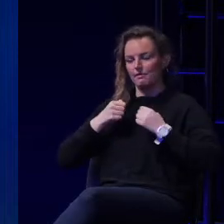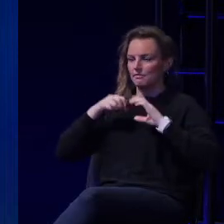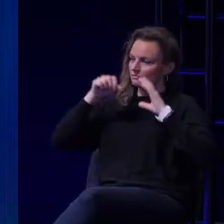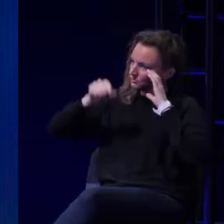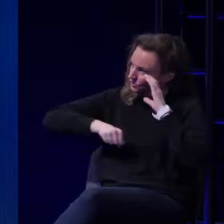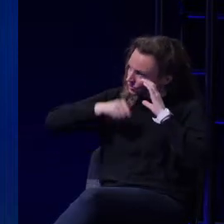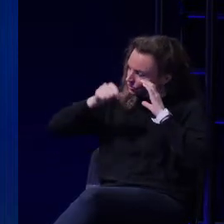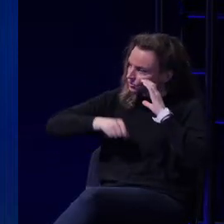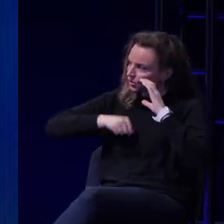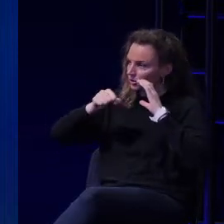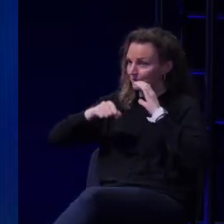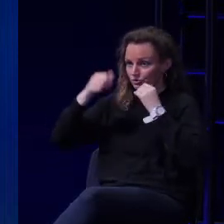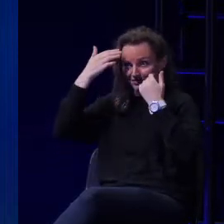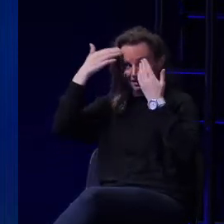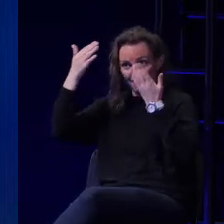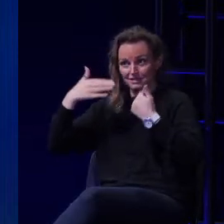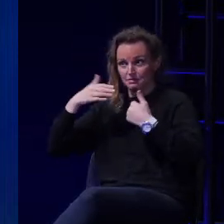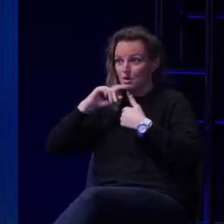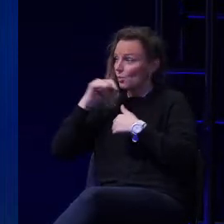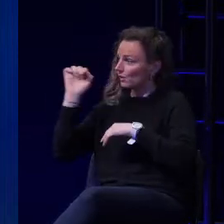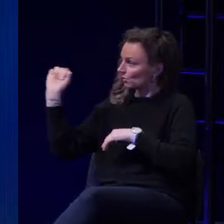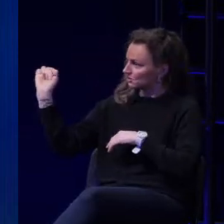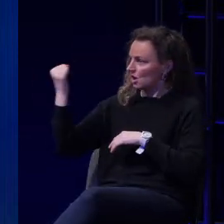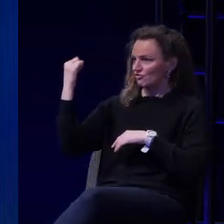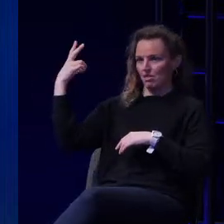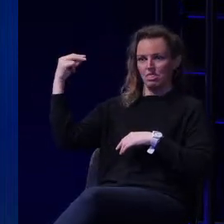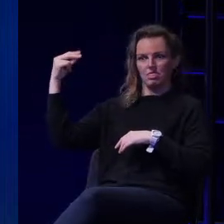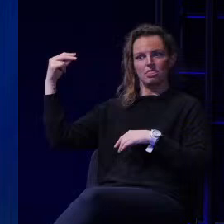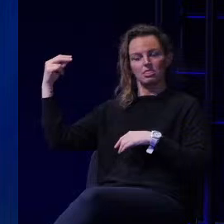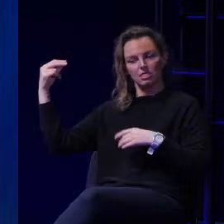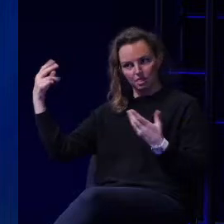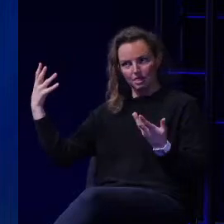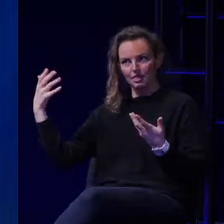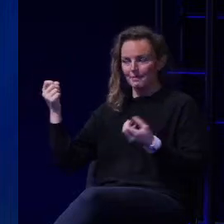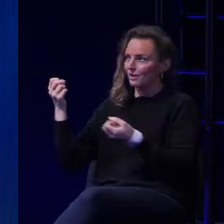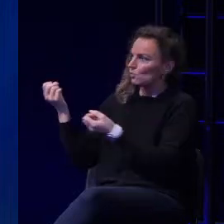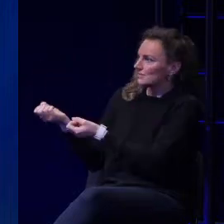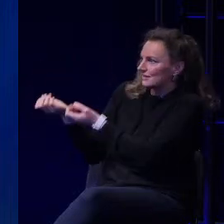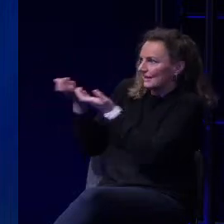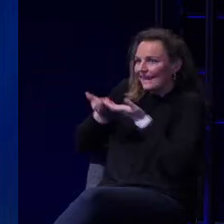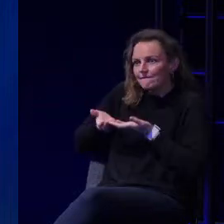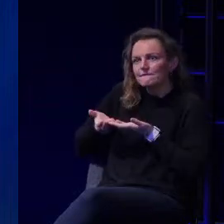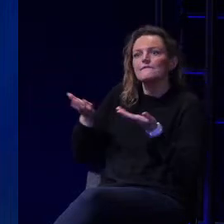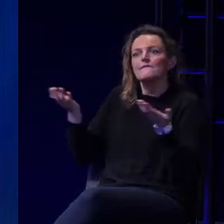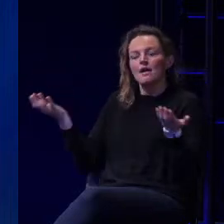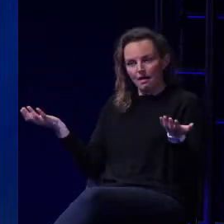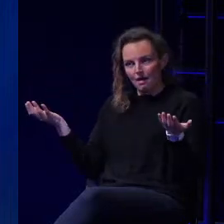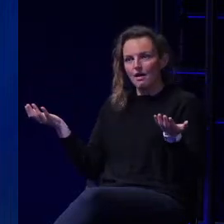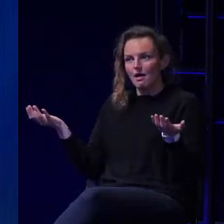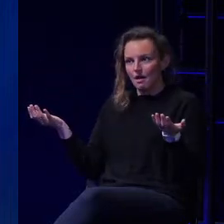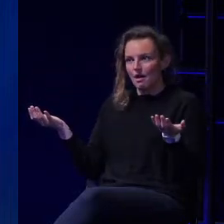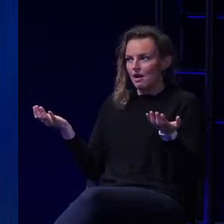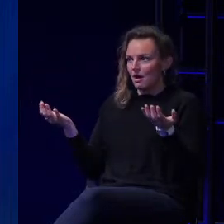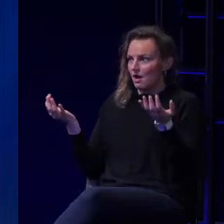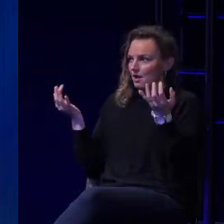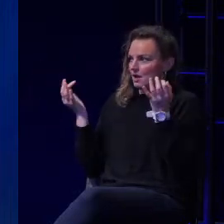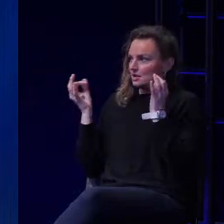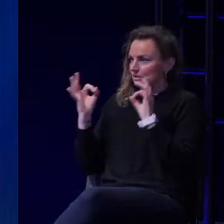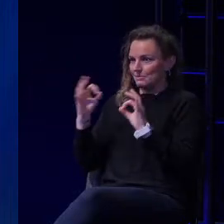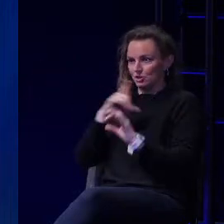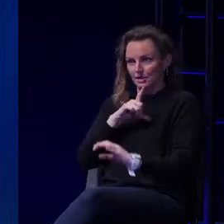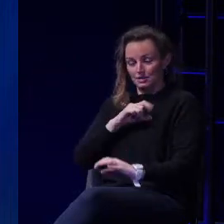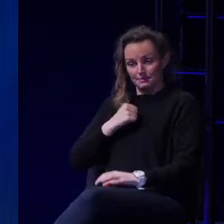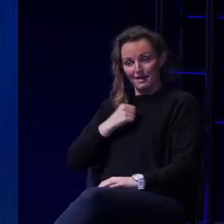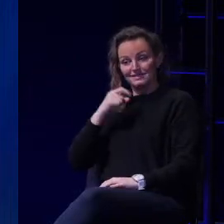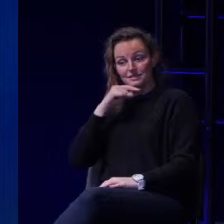I didn't know he was going to do all that stuff, but it was a gift, you know, especially because my son had been born and I hadn't got home.